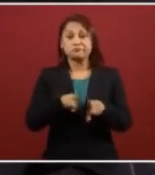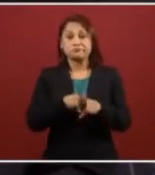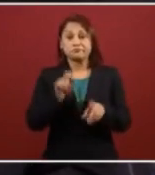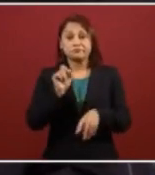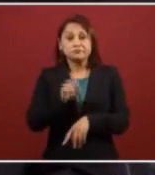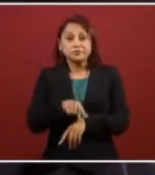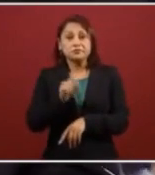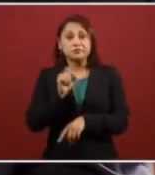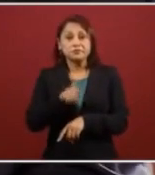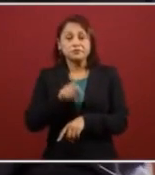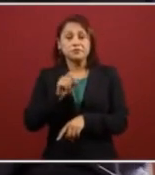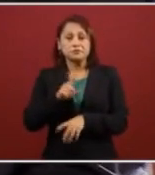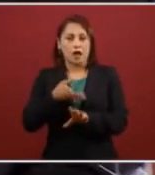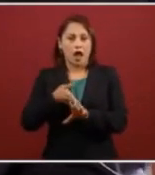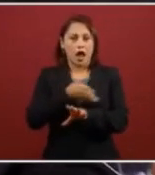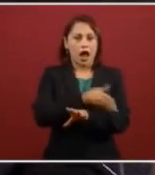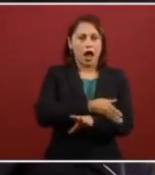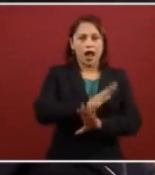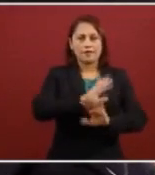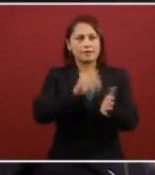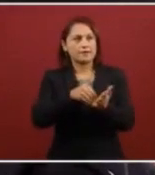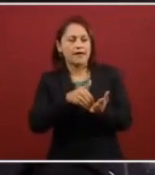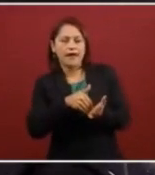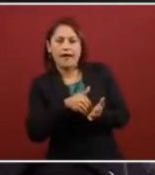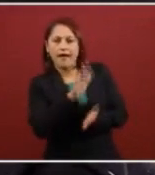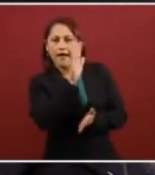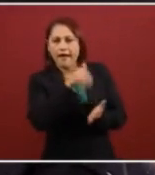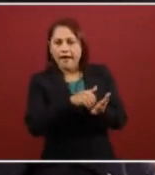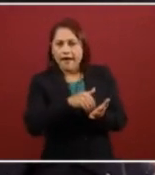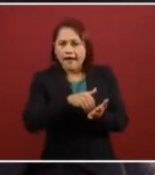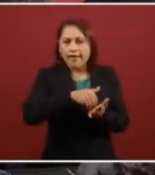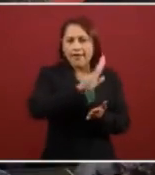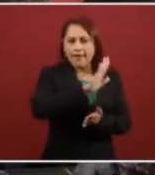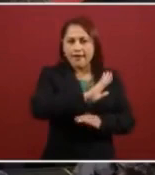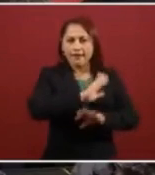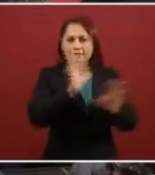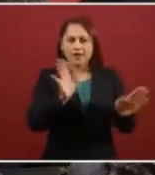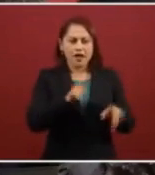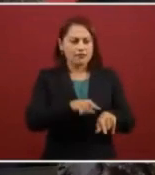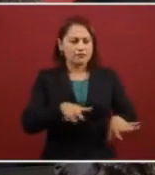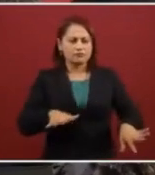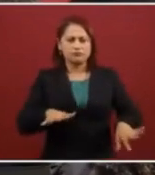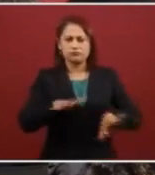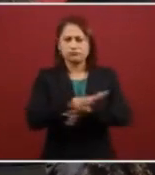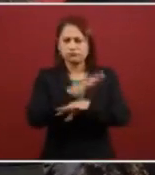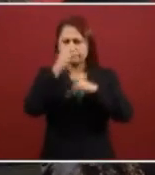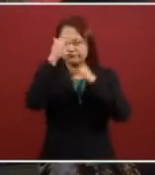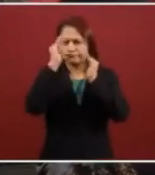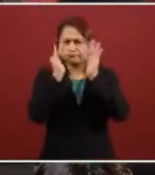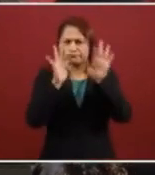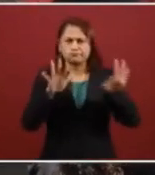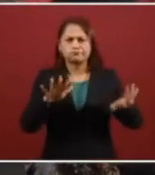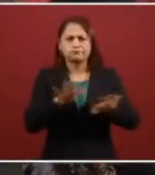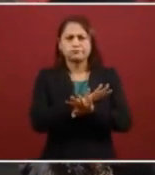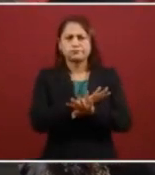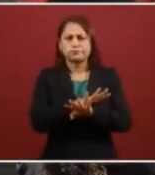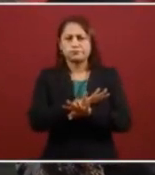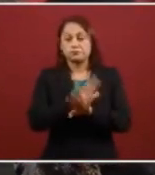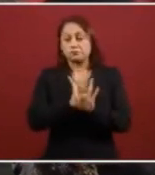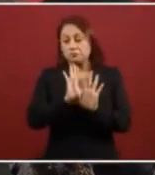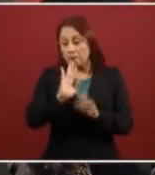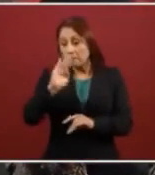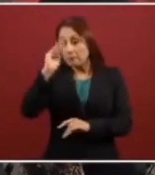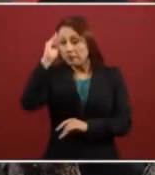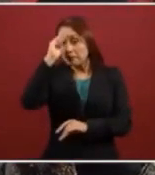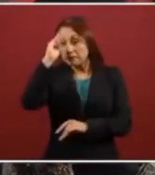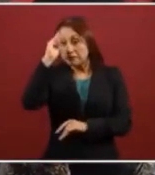no existía el partido they didn't exist anymore, this Conservative Party. De, that they had left